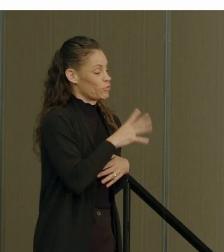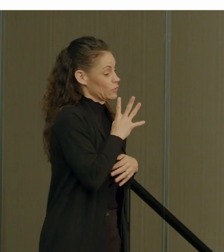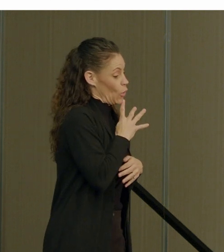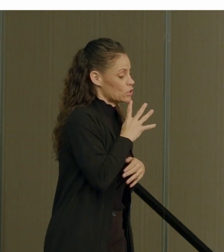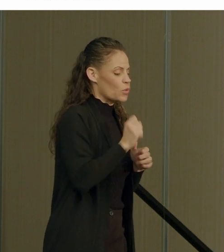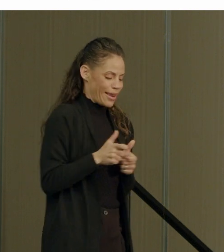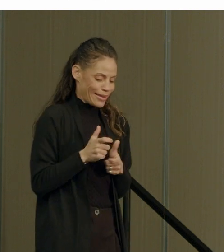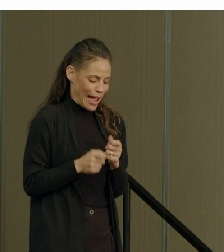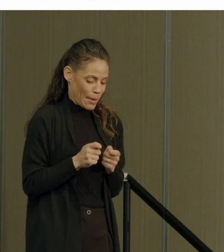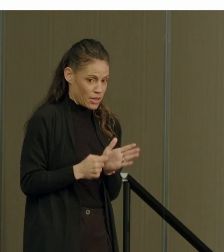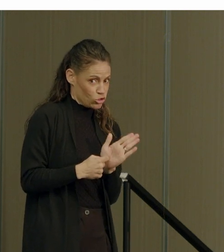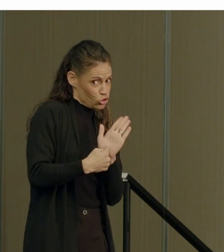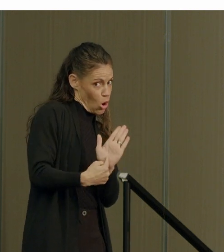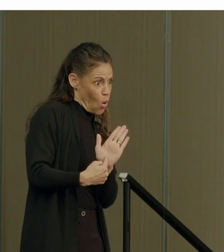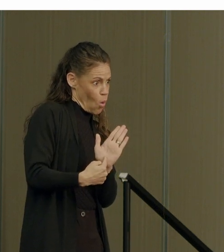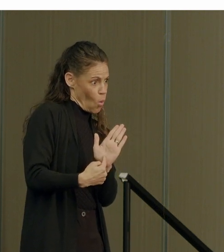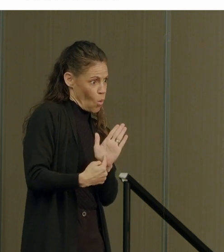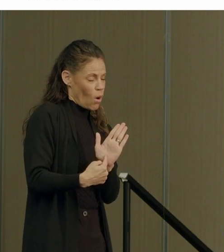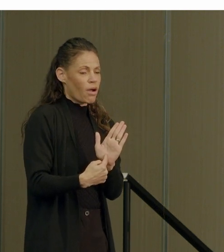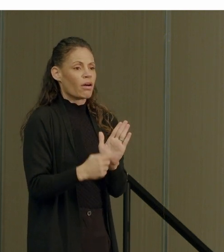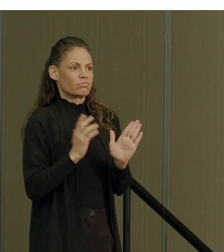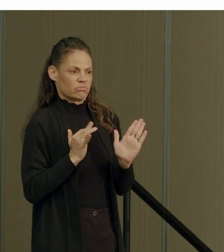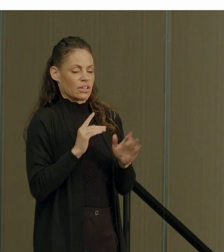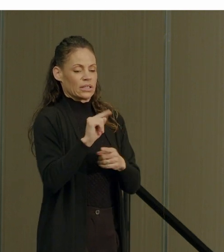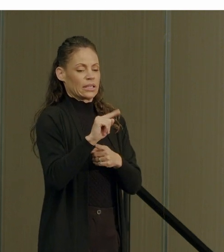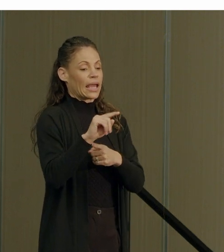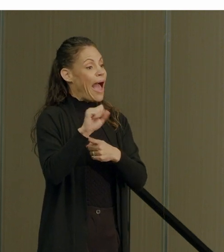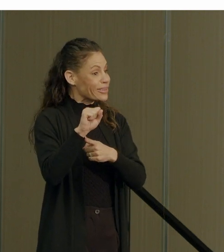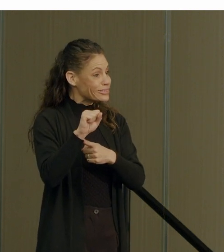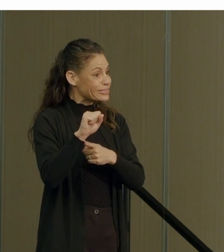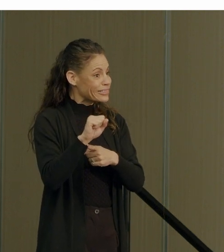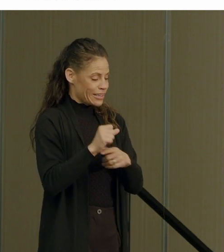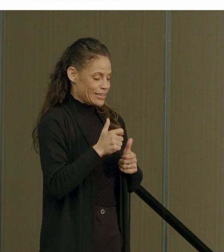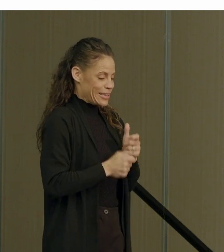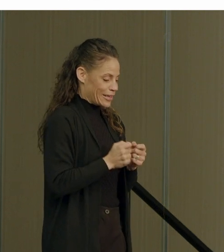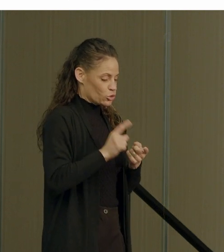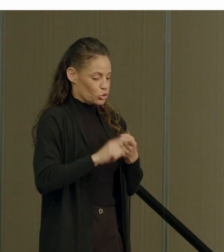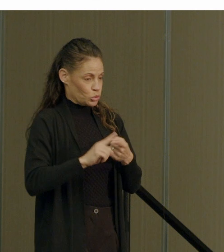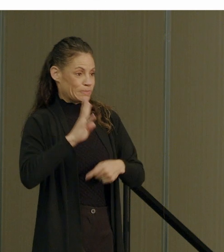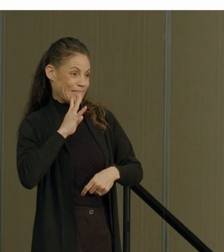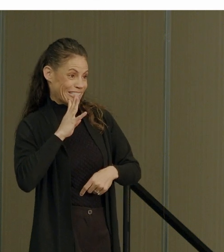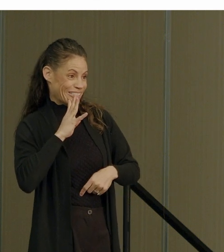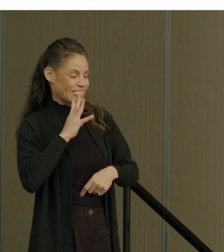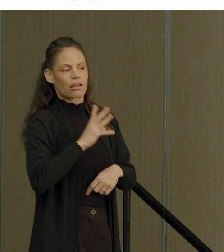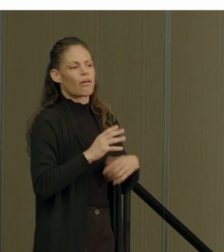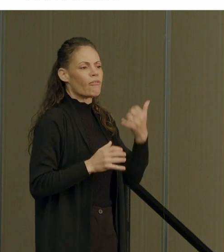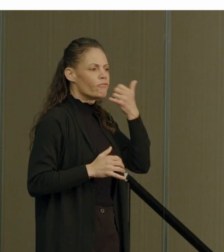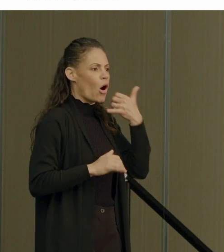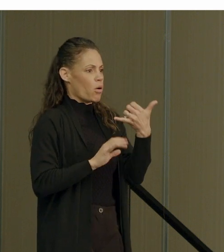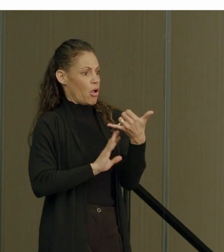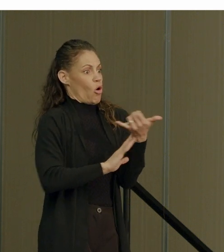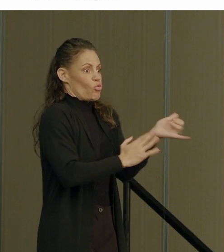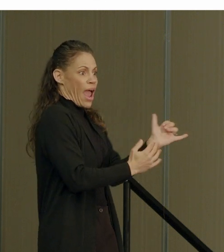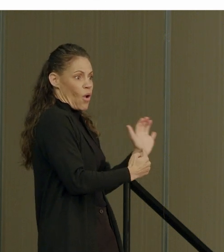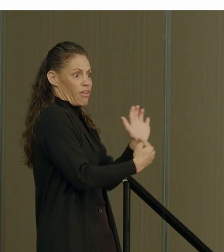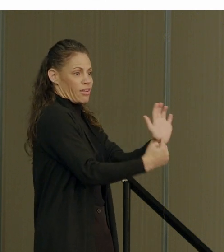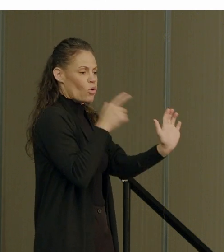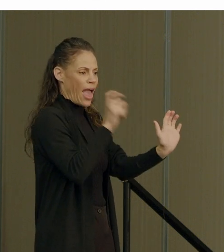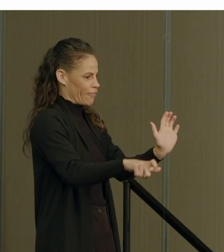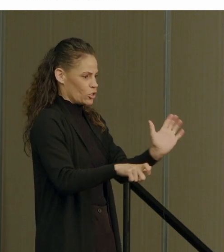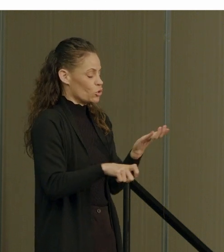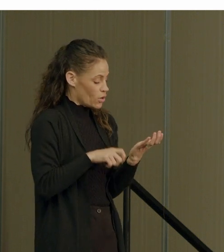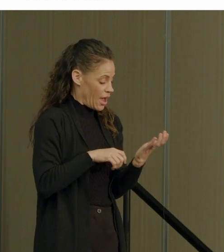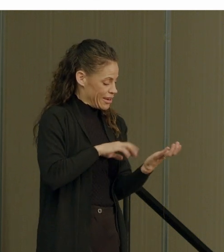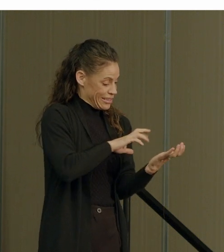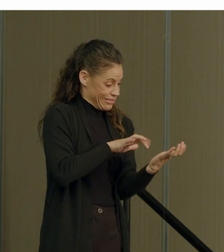it and show it to the person. There's also a TTS button, text-to-speech, so you don't even have to turn the phone around. You can just click that, and everything that you've typed